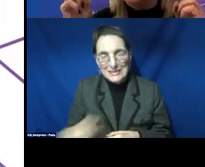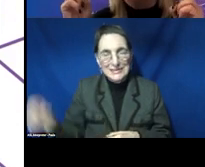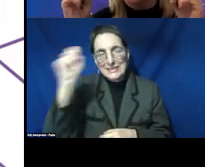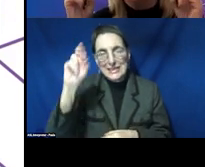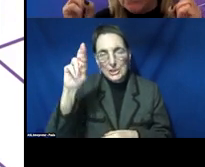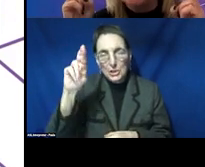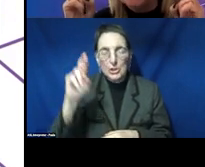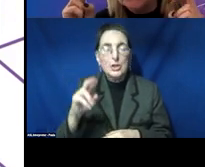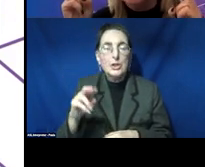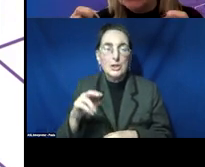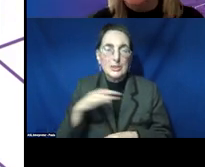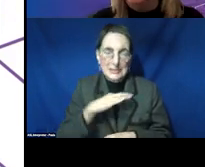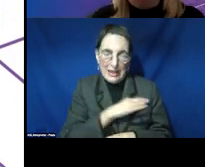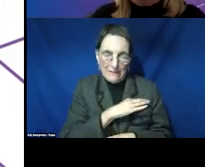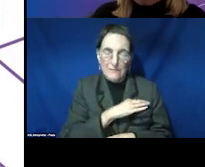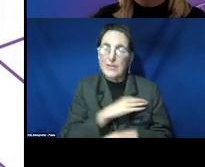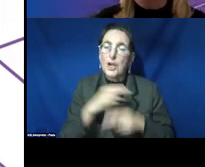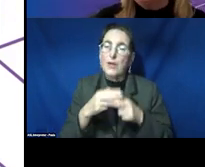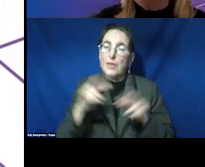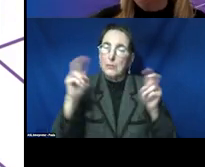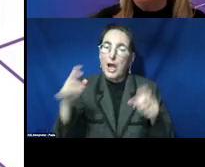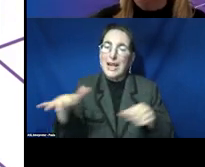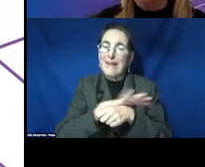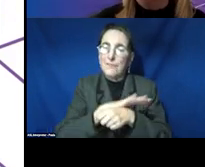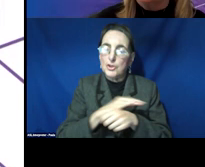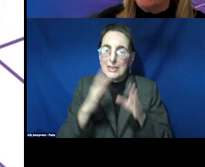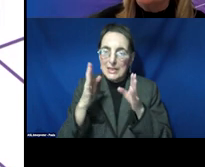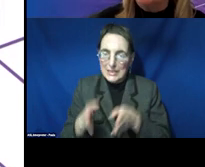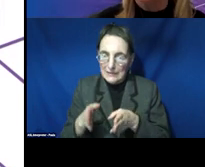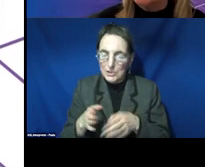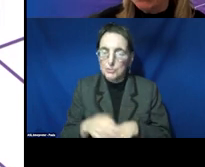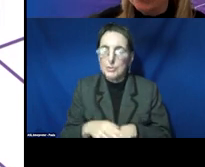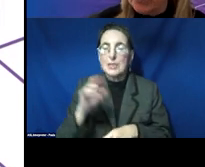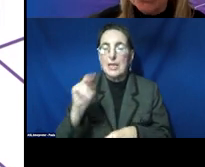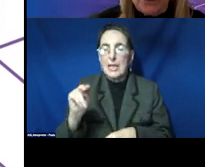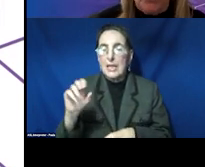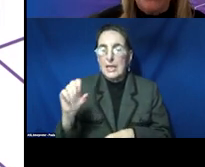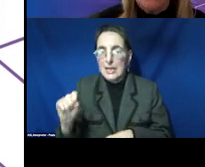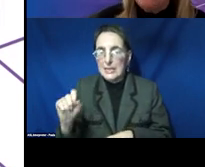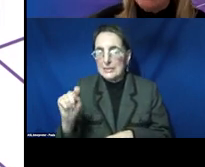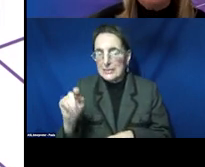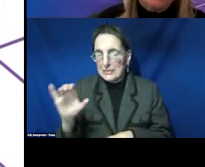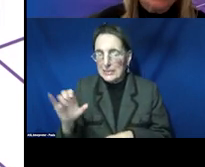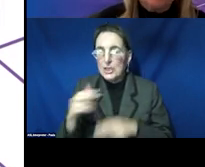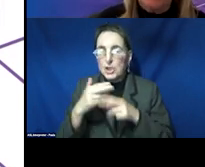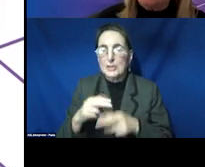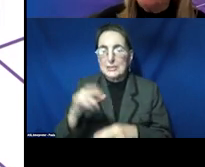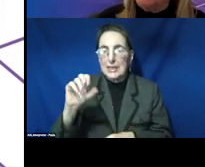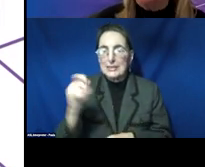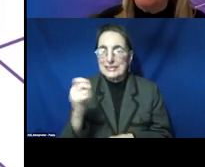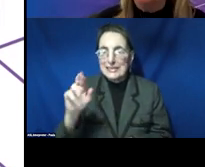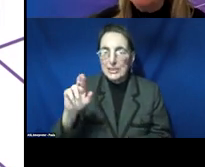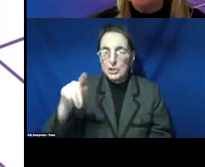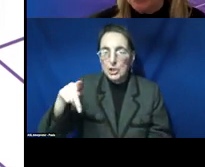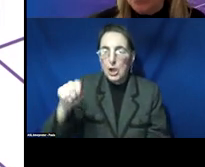they use the term covered individuals, but the NSTC defined that as senior personnel. And senior